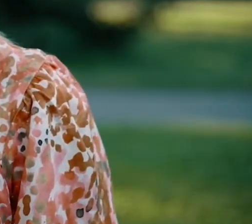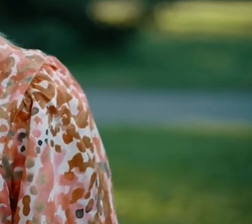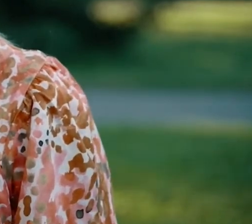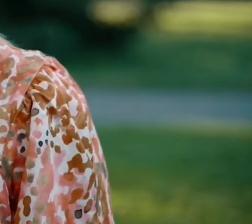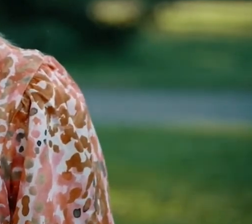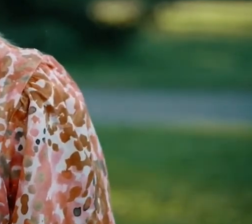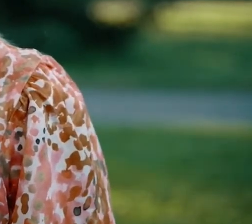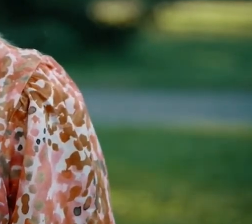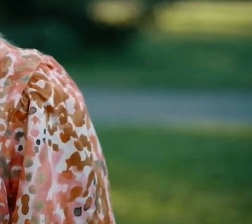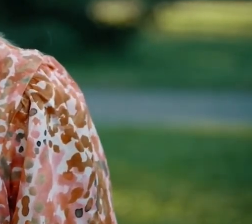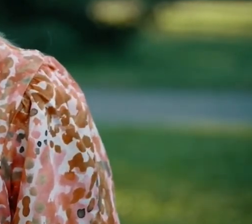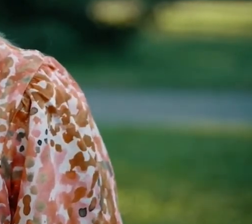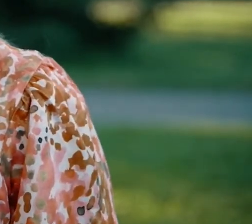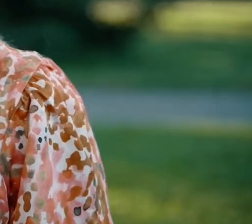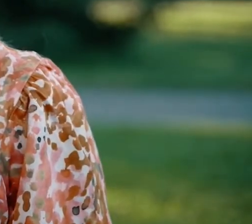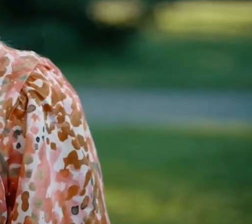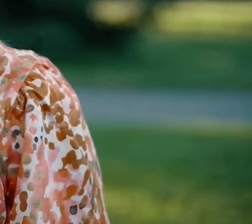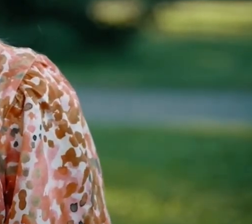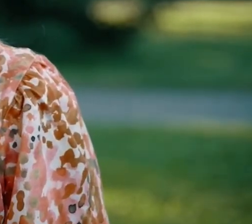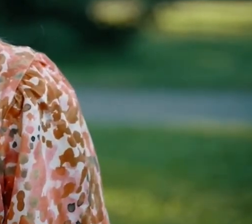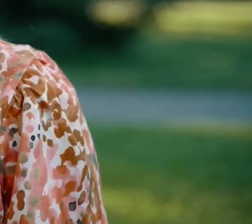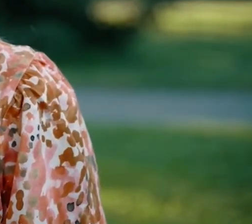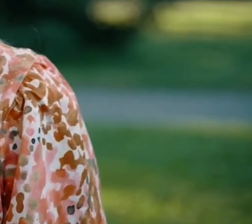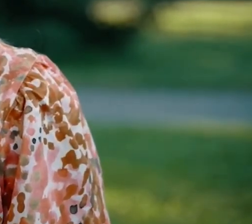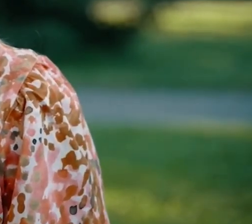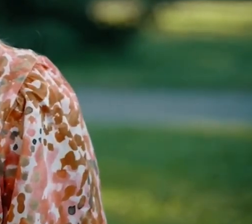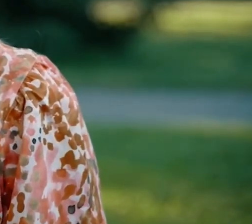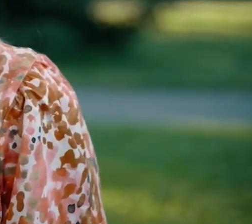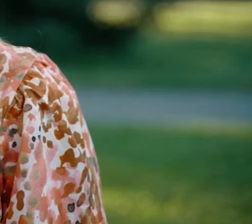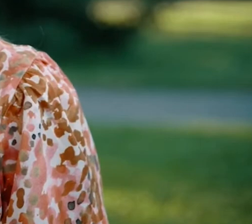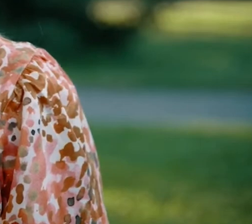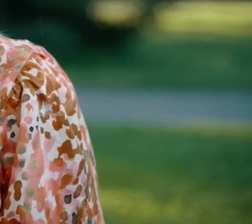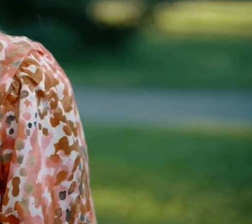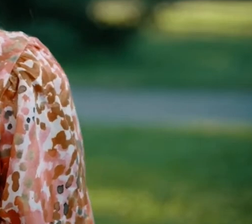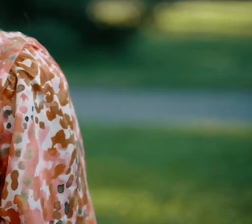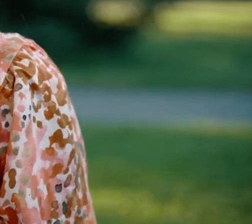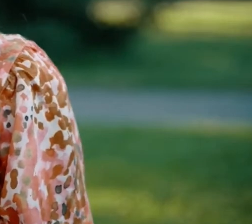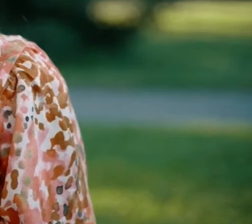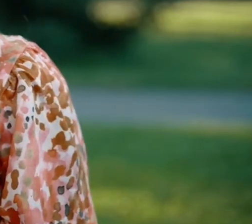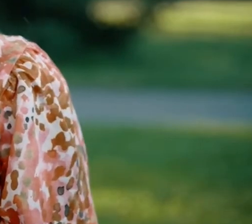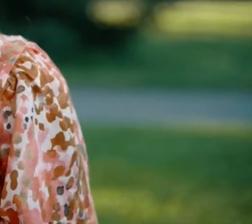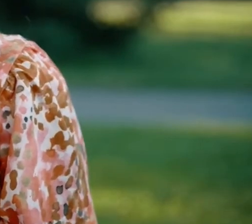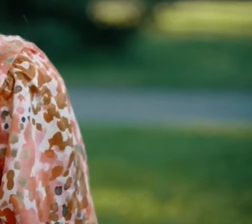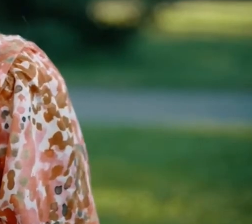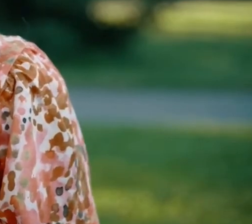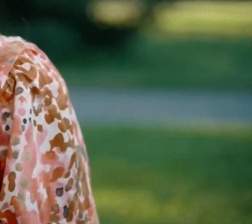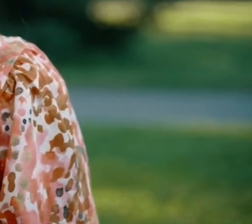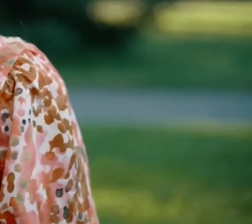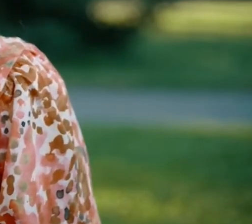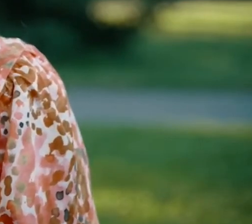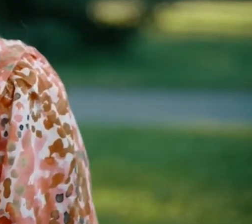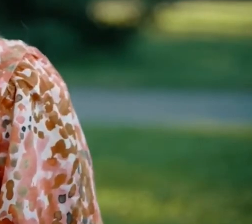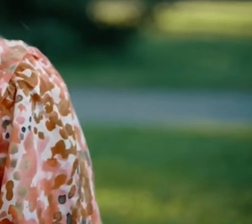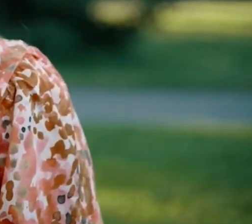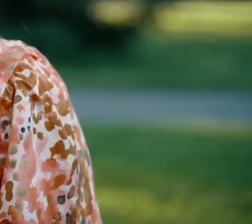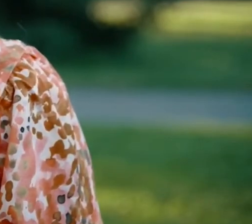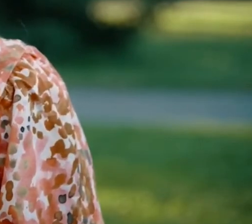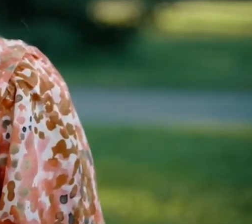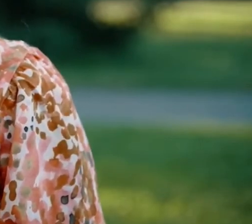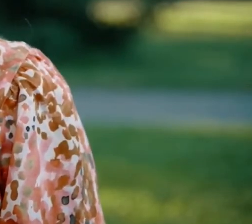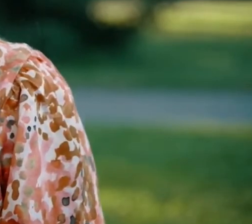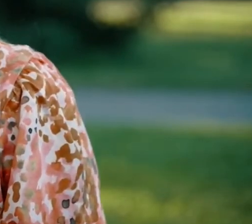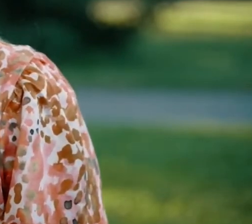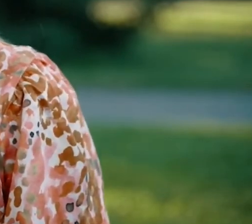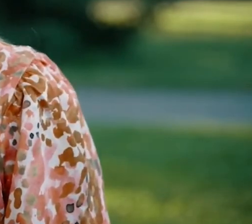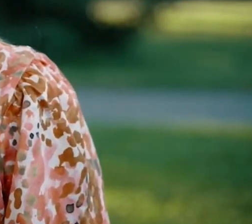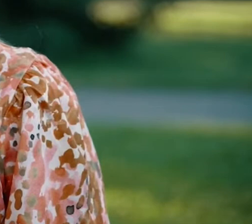the human right to a healthy environment and global equity. A nature-positive world will require